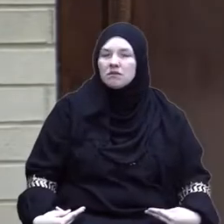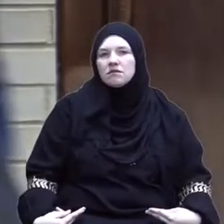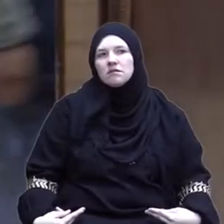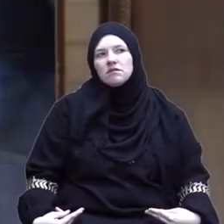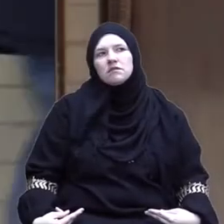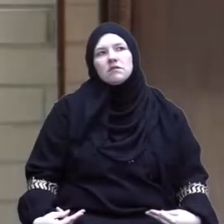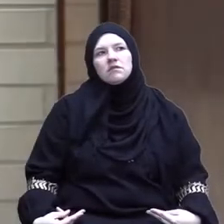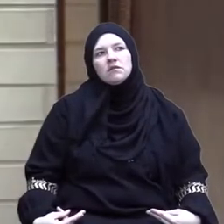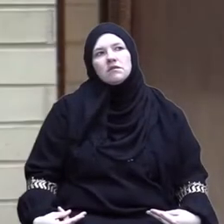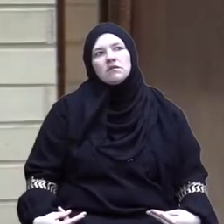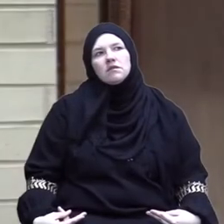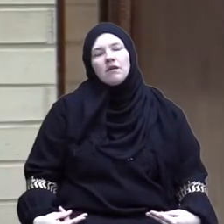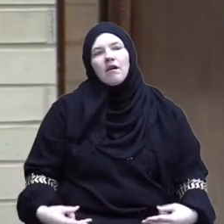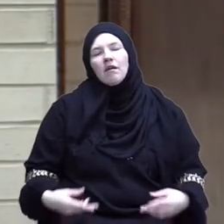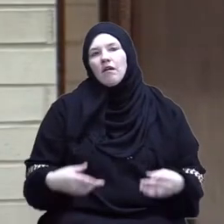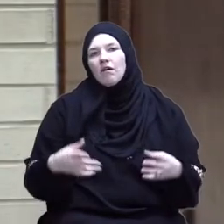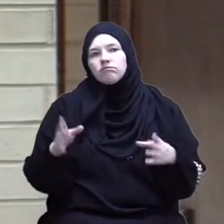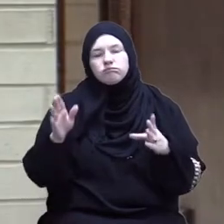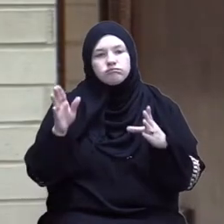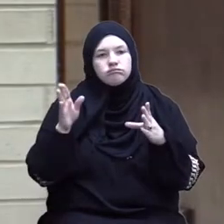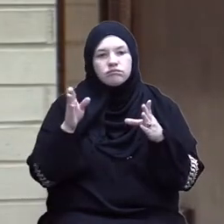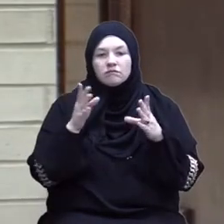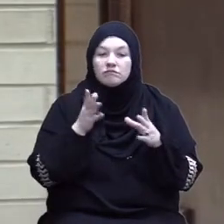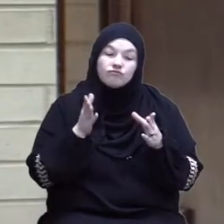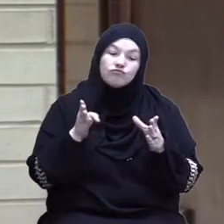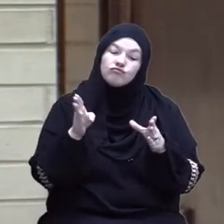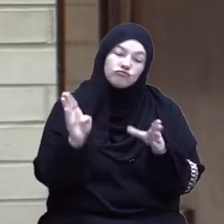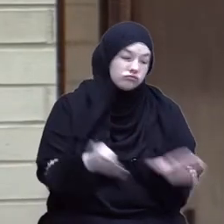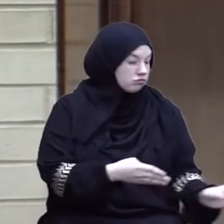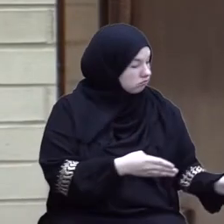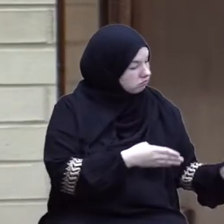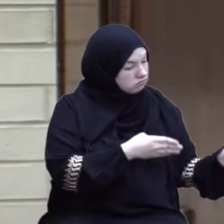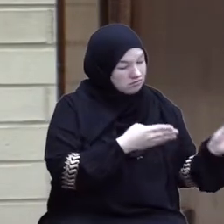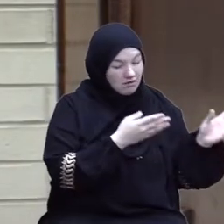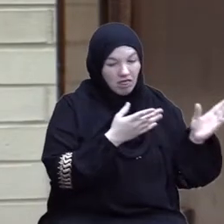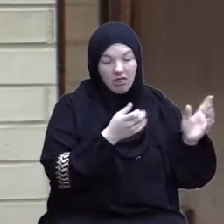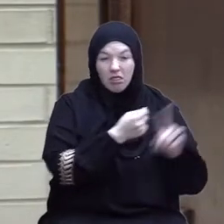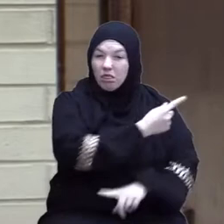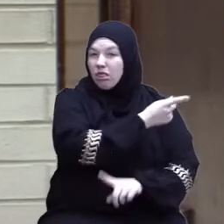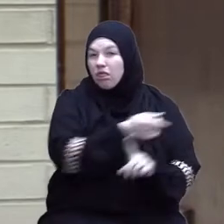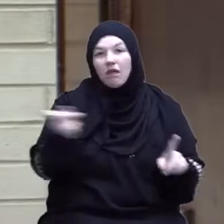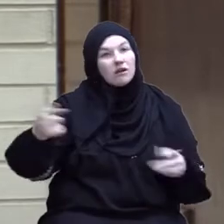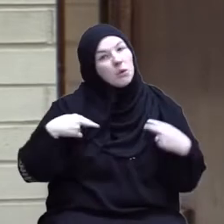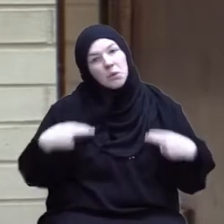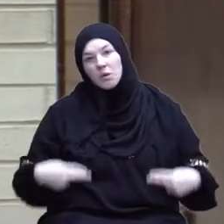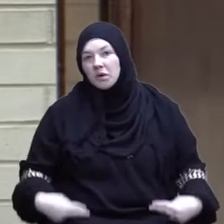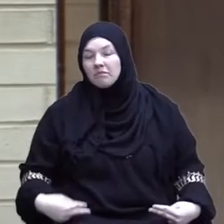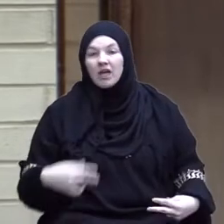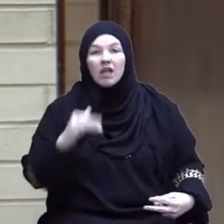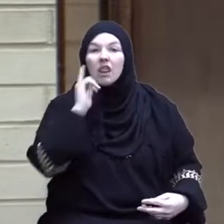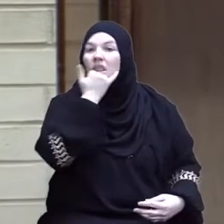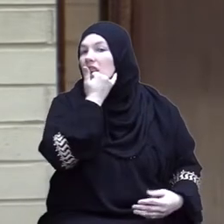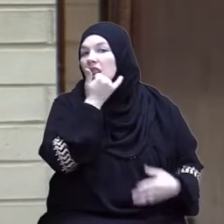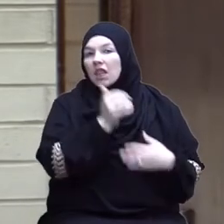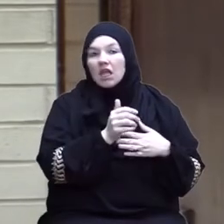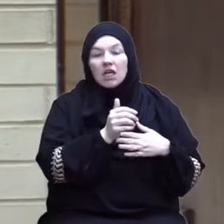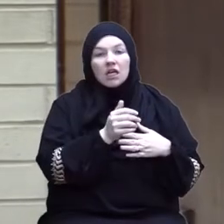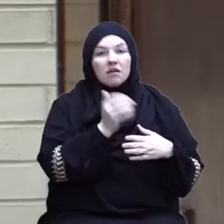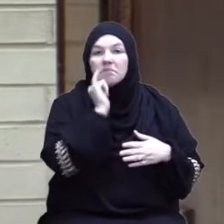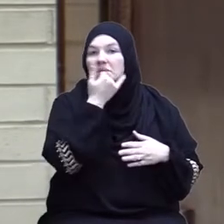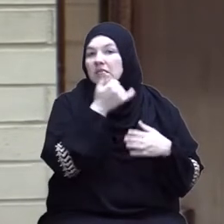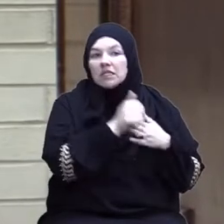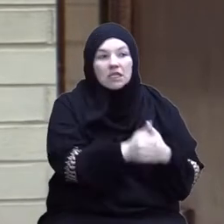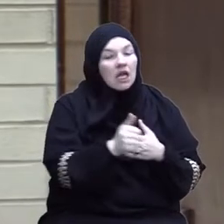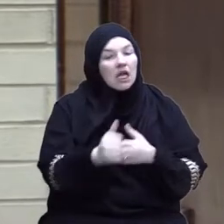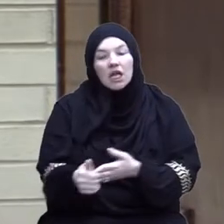gone astray for centuries because they went after sources